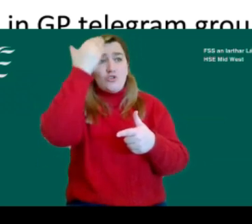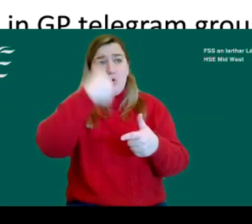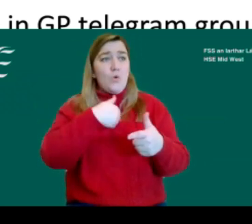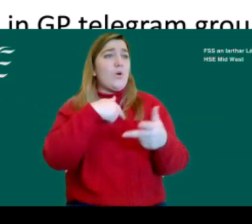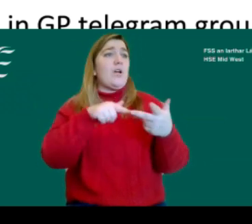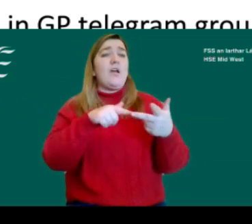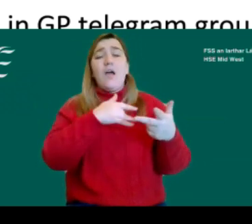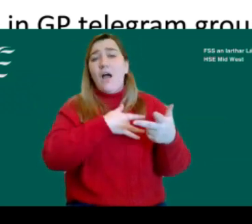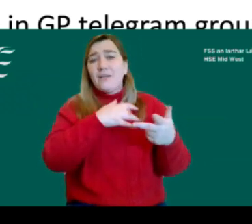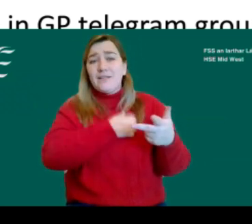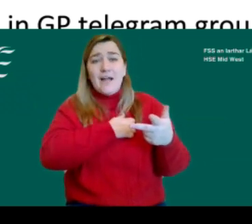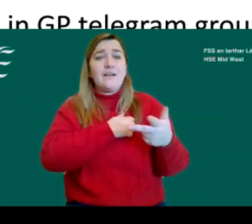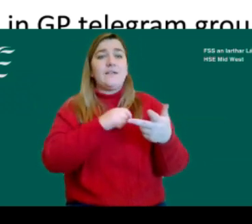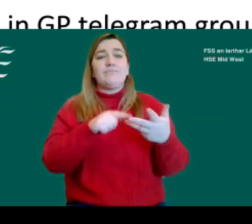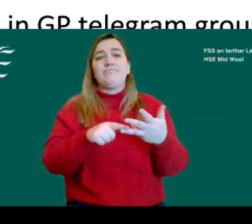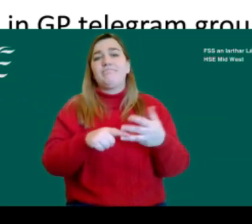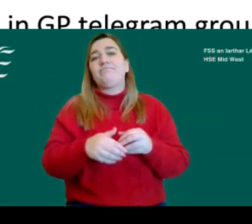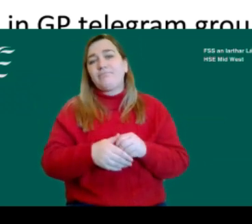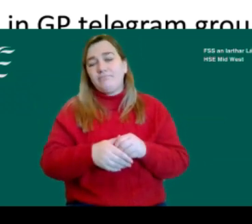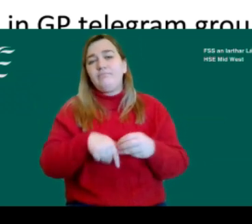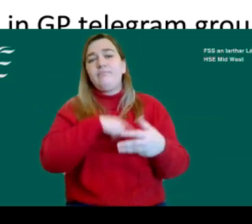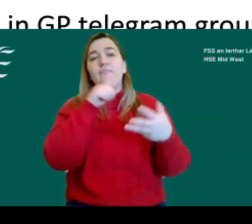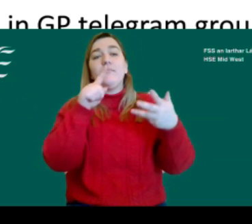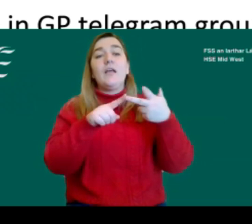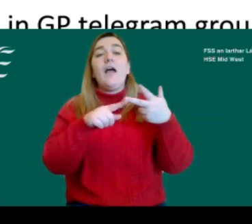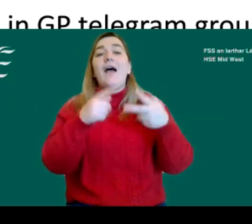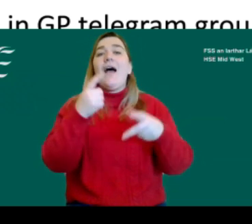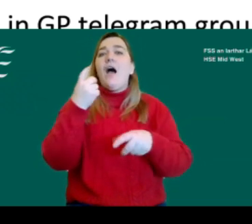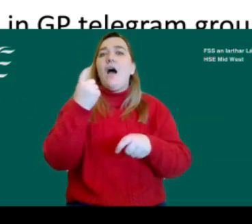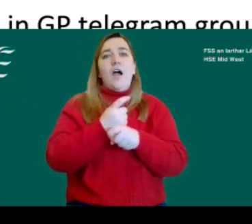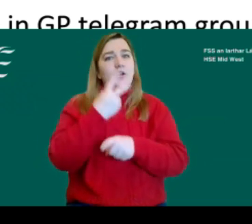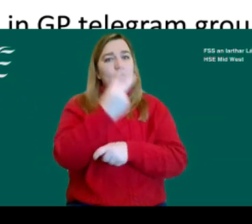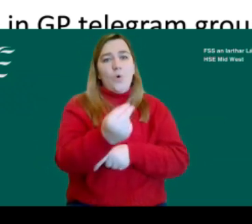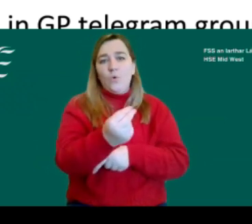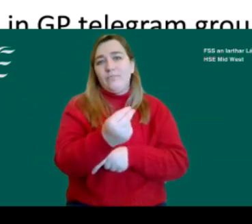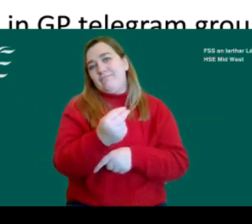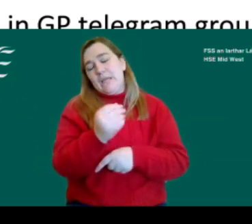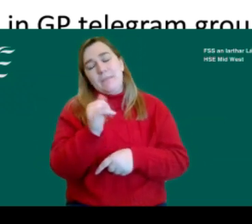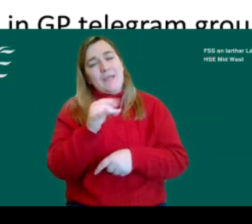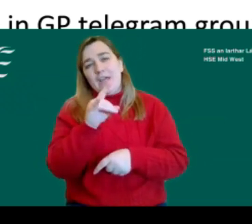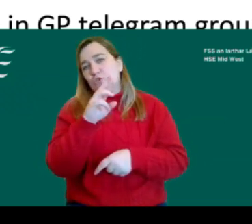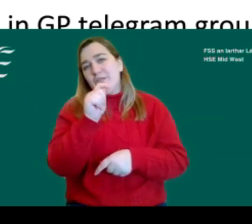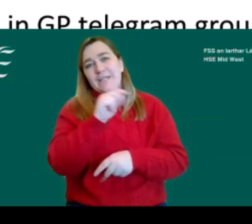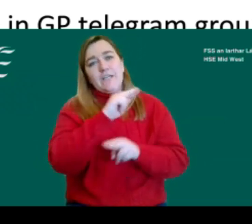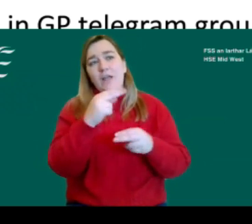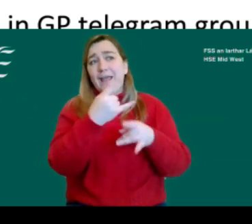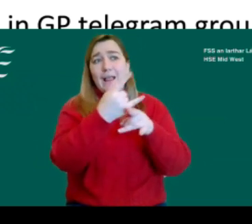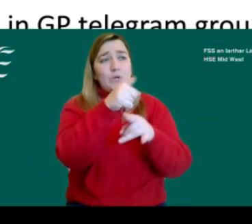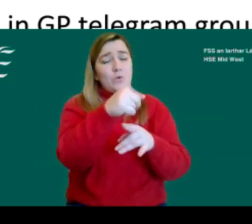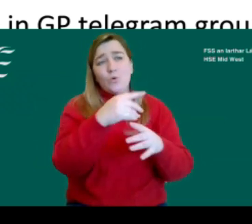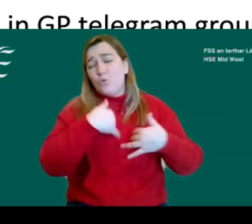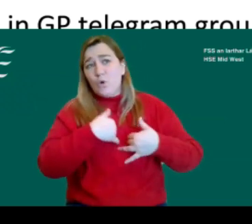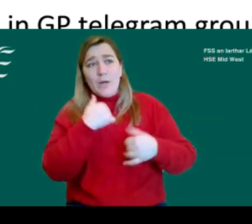women that HRT isn't going to help this case, and we'd be too worried about it if we gave it to you. But there's lots of other options that we